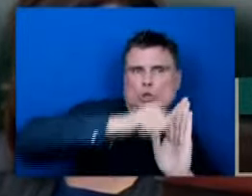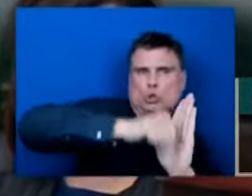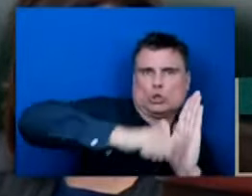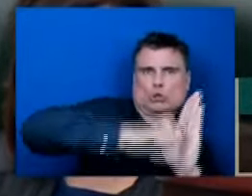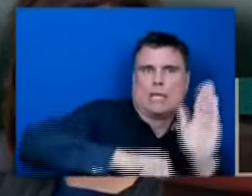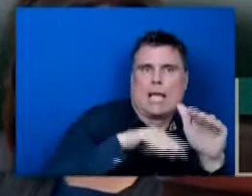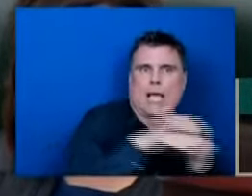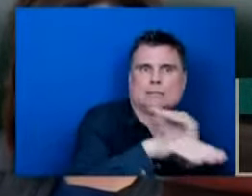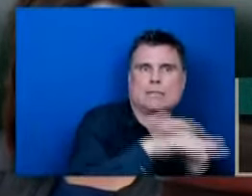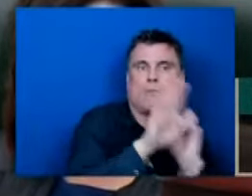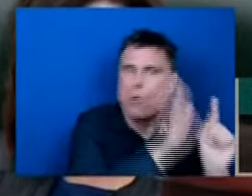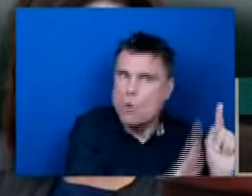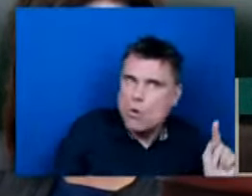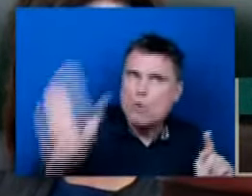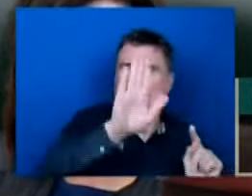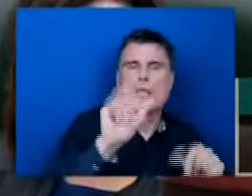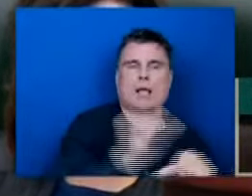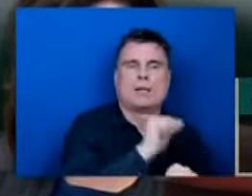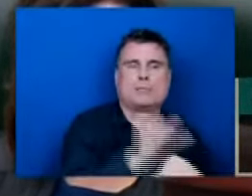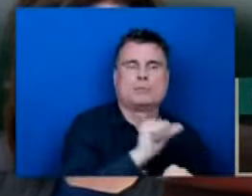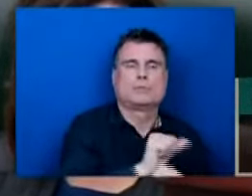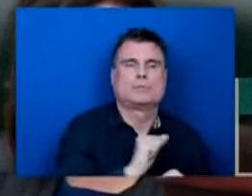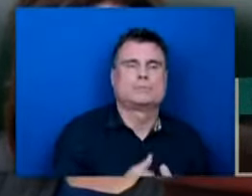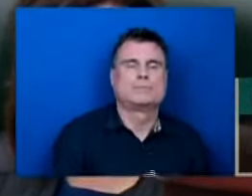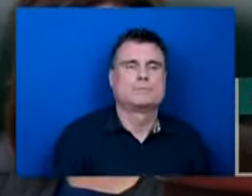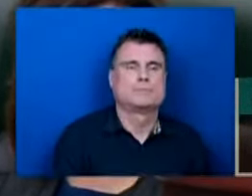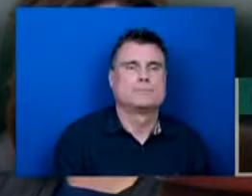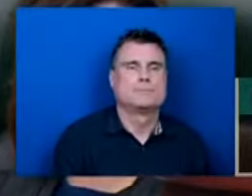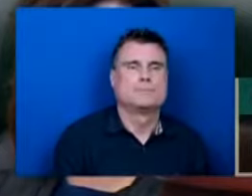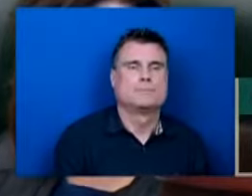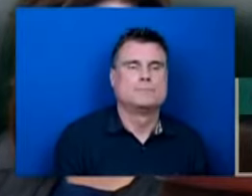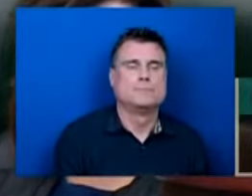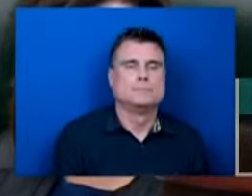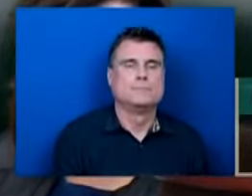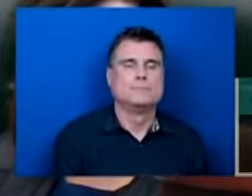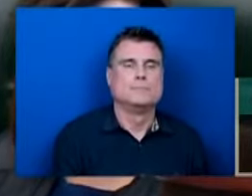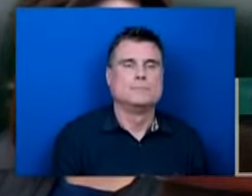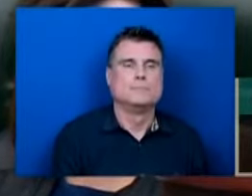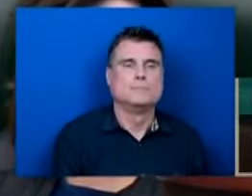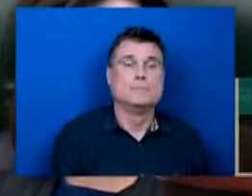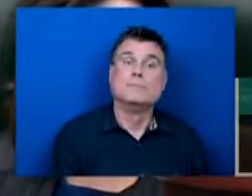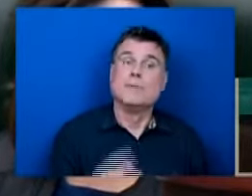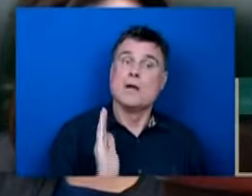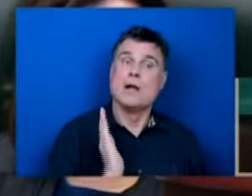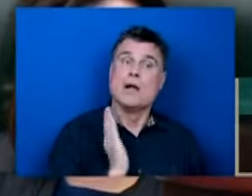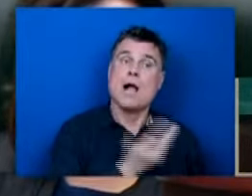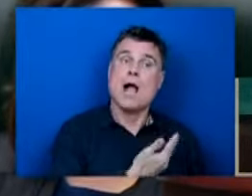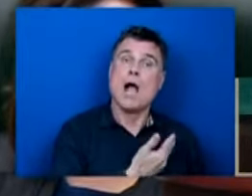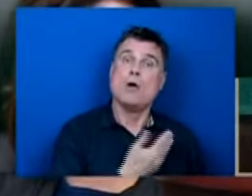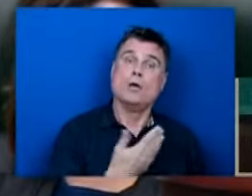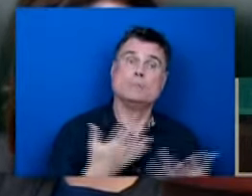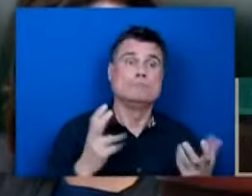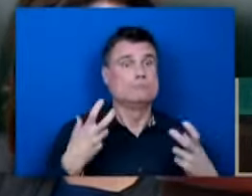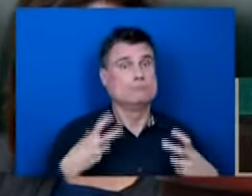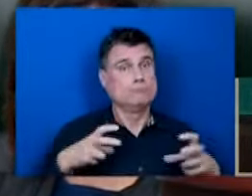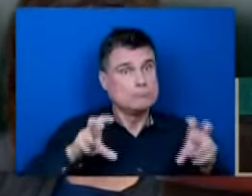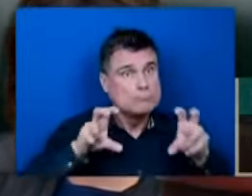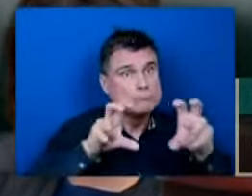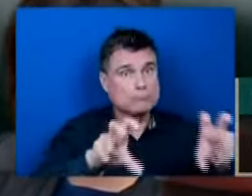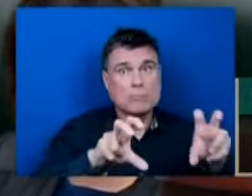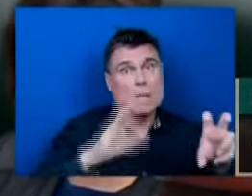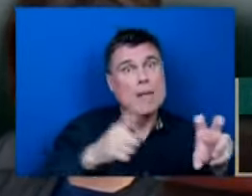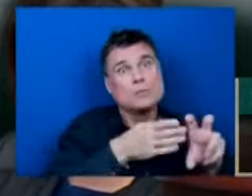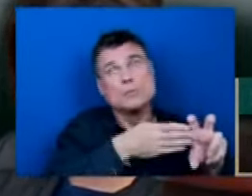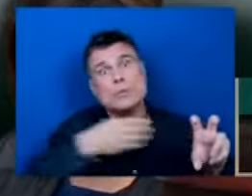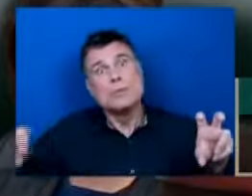Mr. Speaker, Alberta's ongoing economic and fiscal contributions to Canada play a vital role in driving and sustaining the national